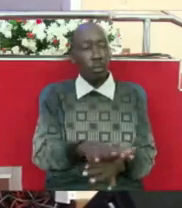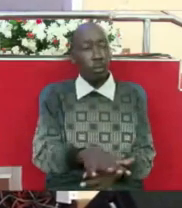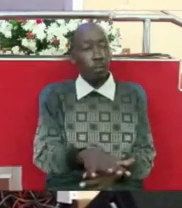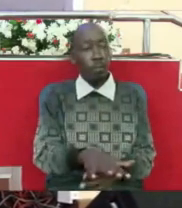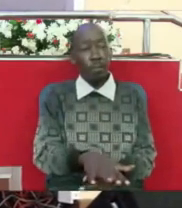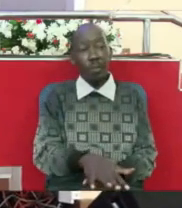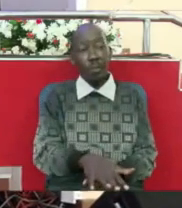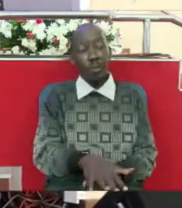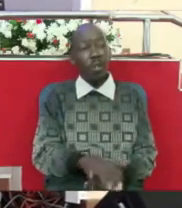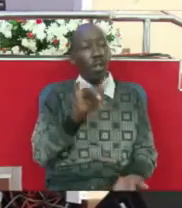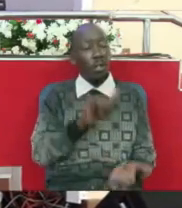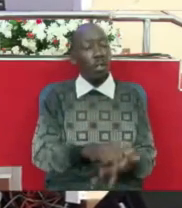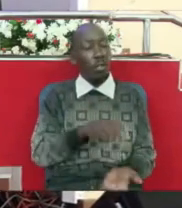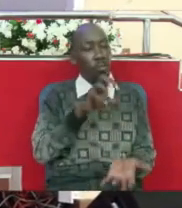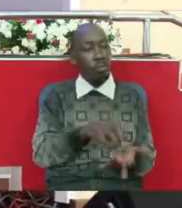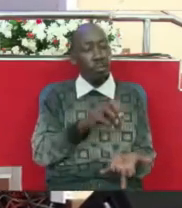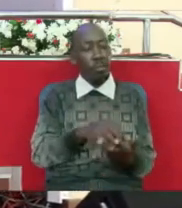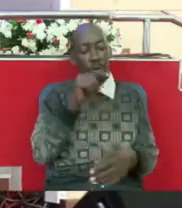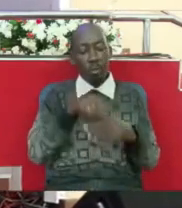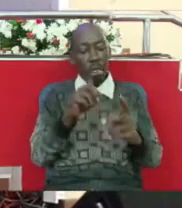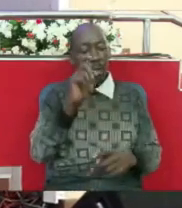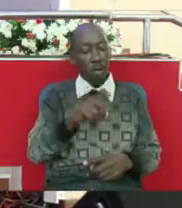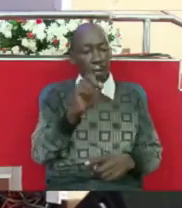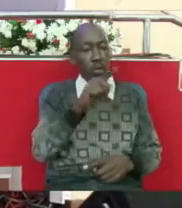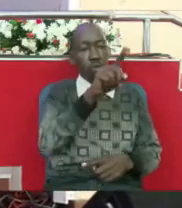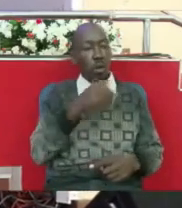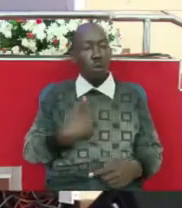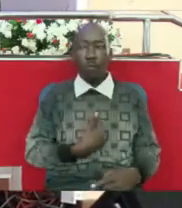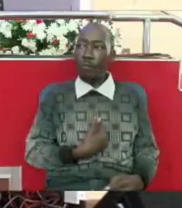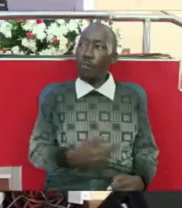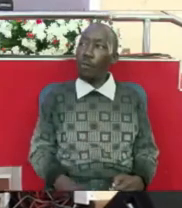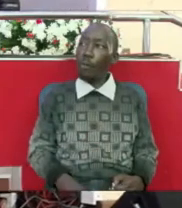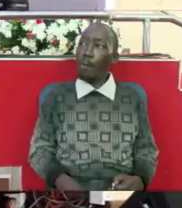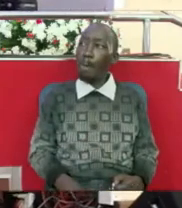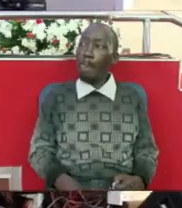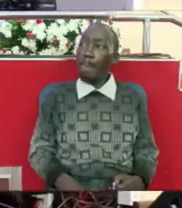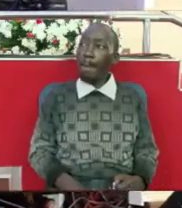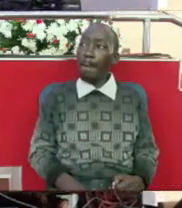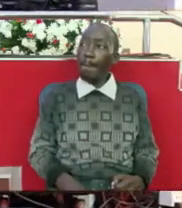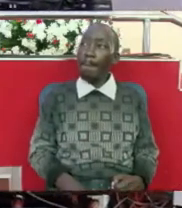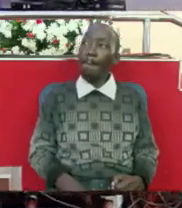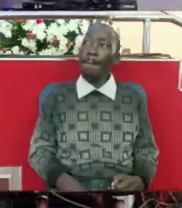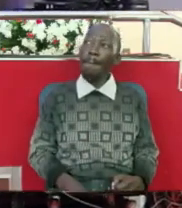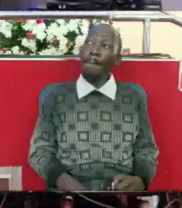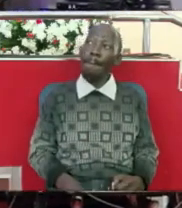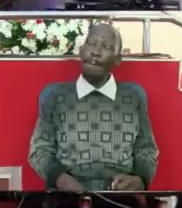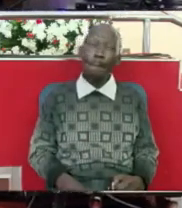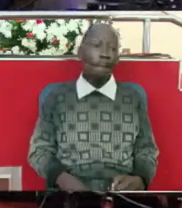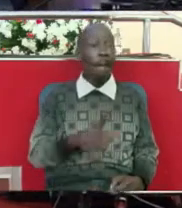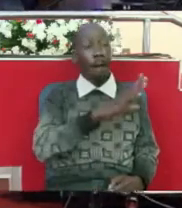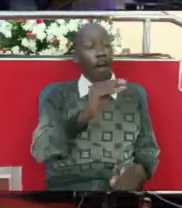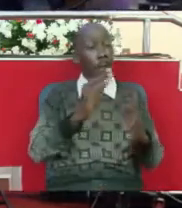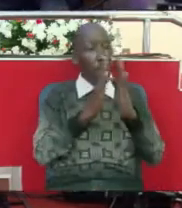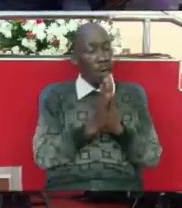ahadi, that pertain to the particular need that you have, ambayo inahusiana na hitaji ulilo nalo, and pray